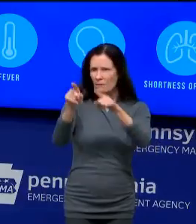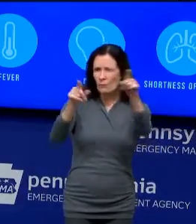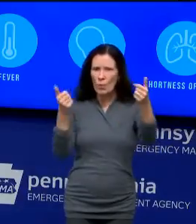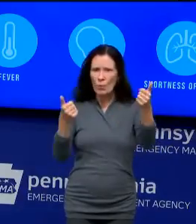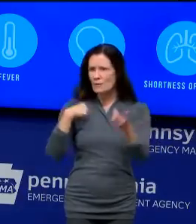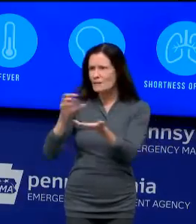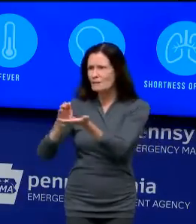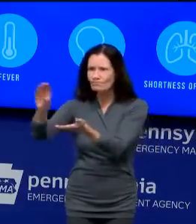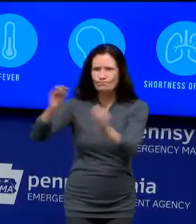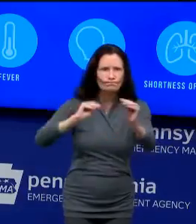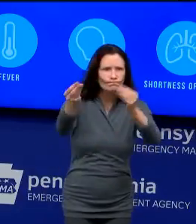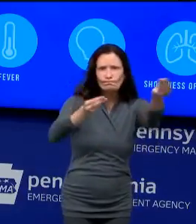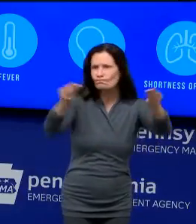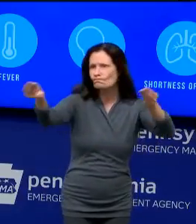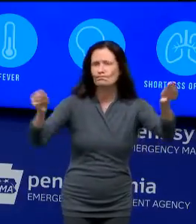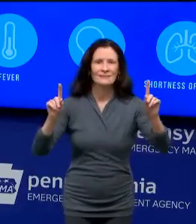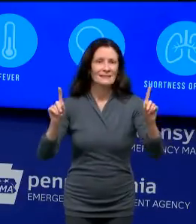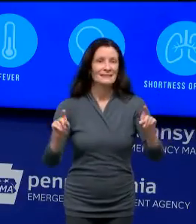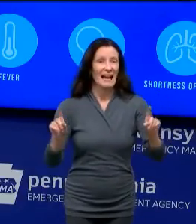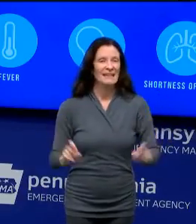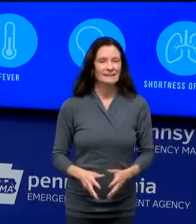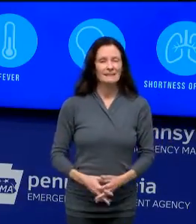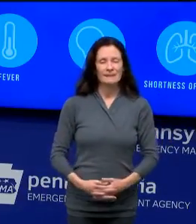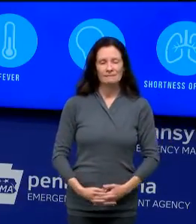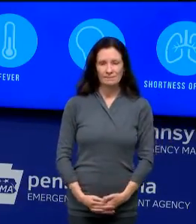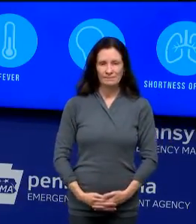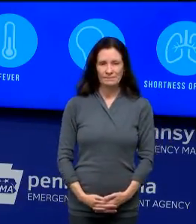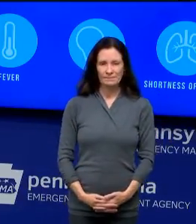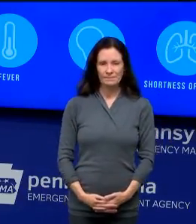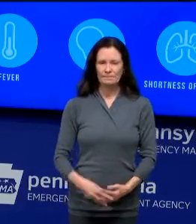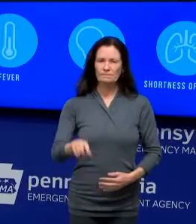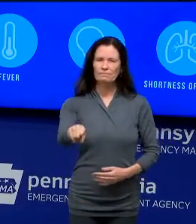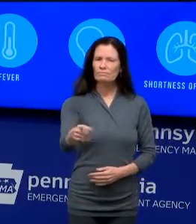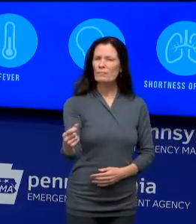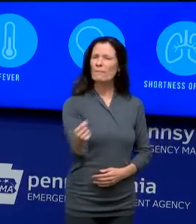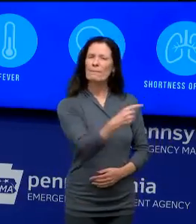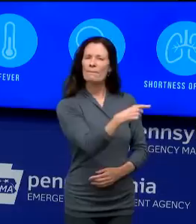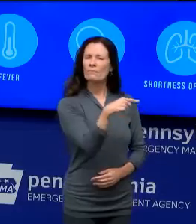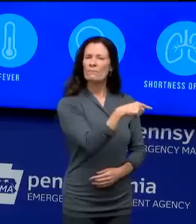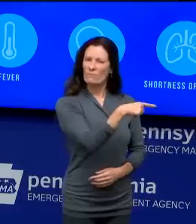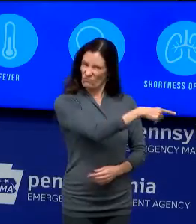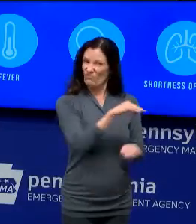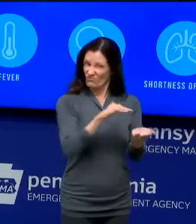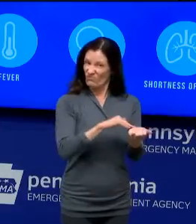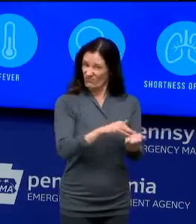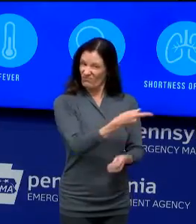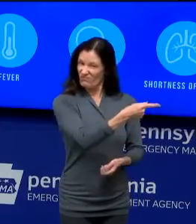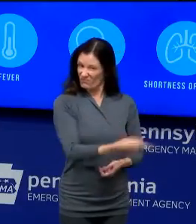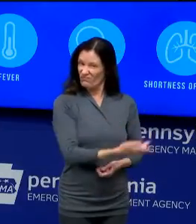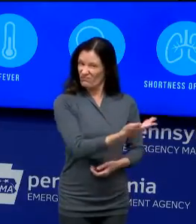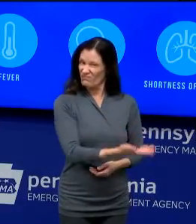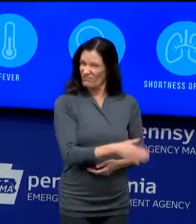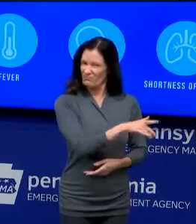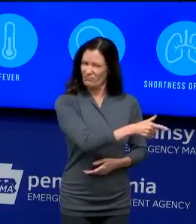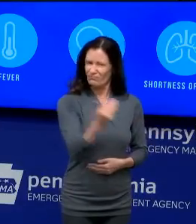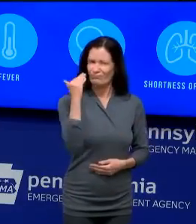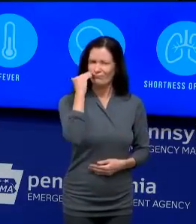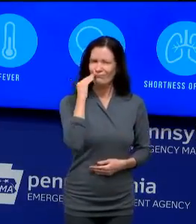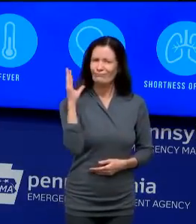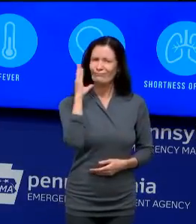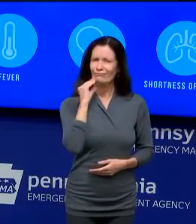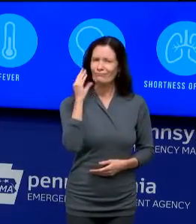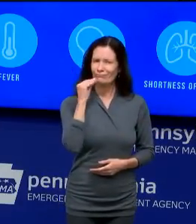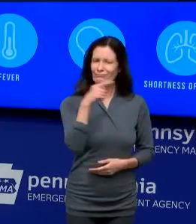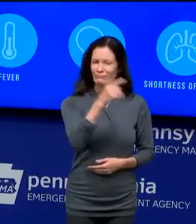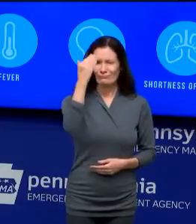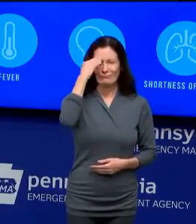Talk 103 FM, though you have medical expertise, it is not in public health. Who are you consulting besides Drs. Fauci